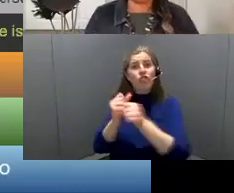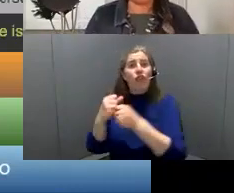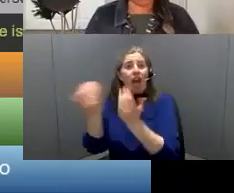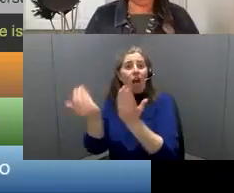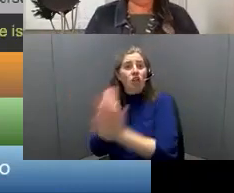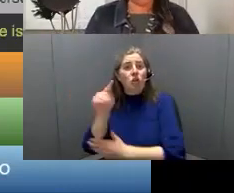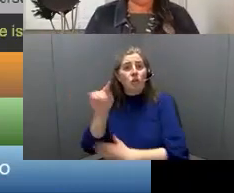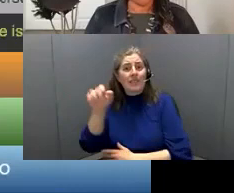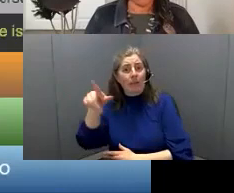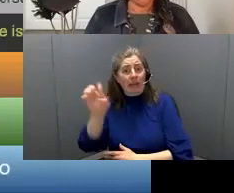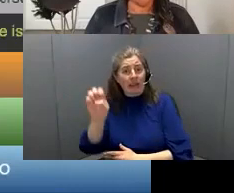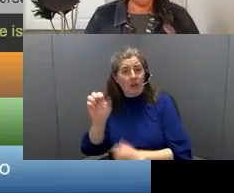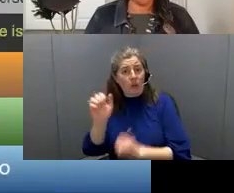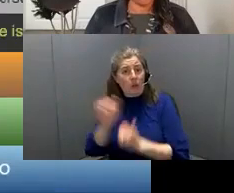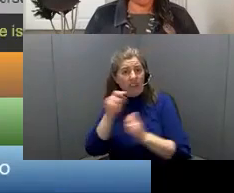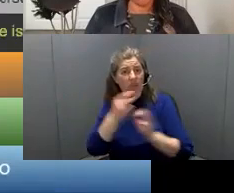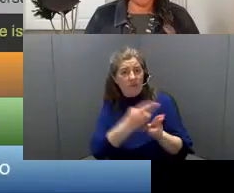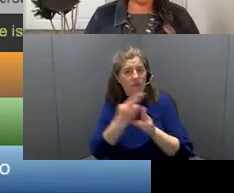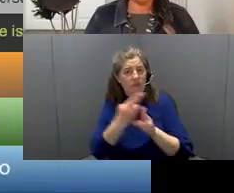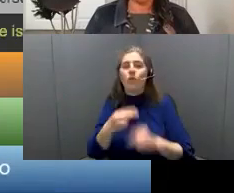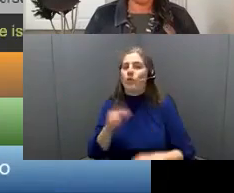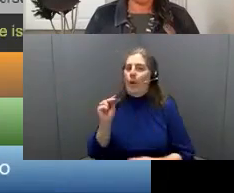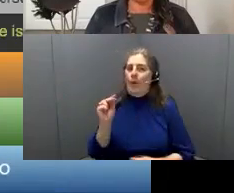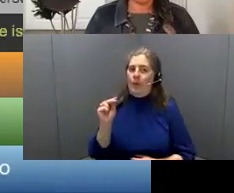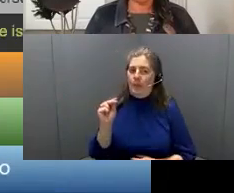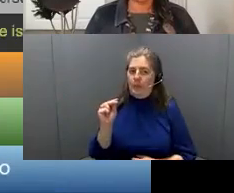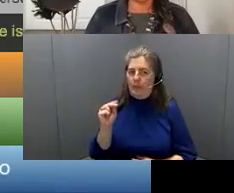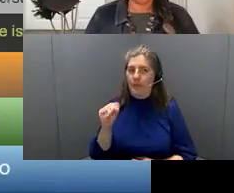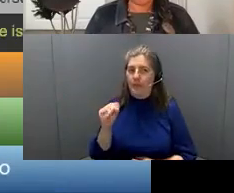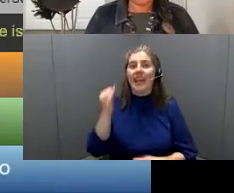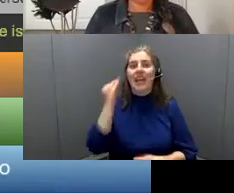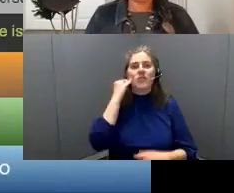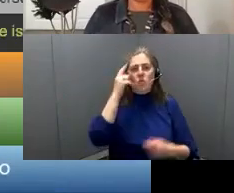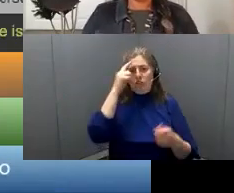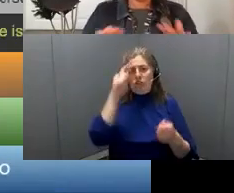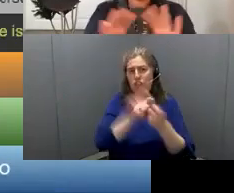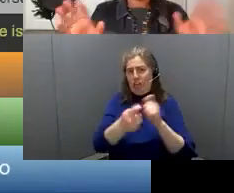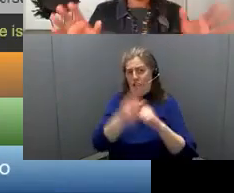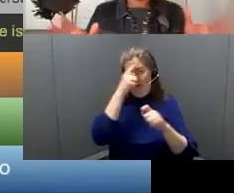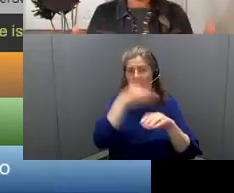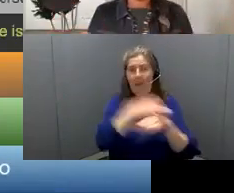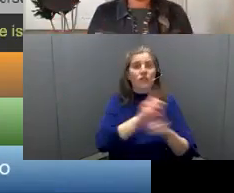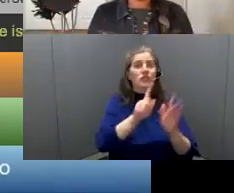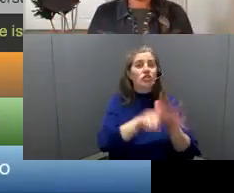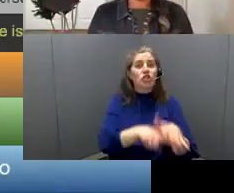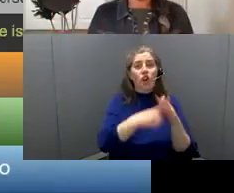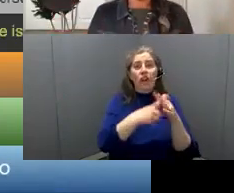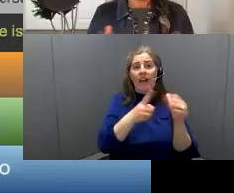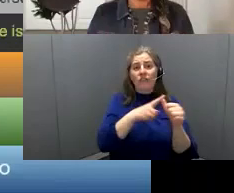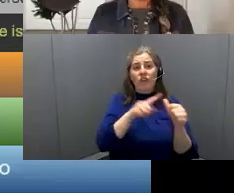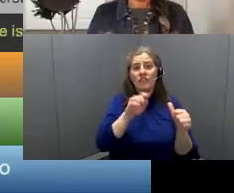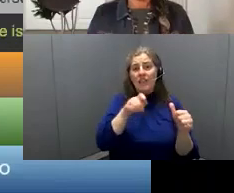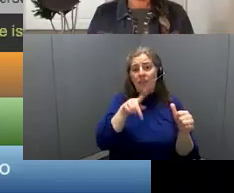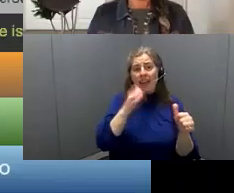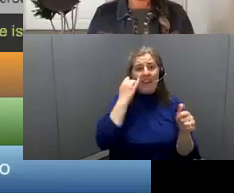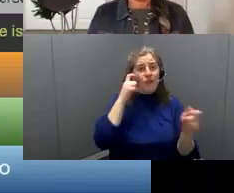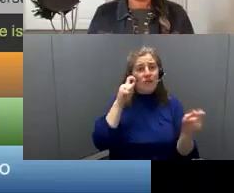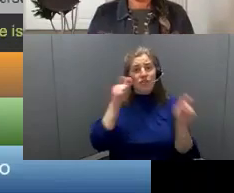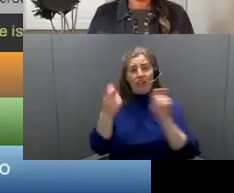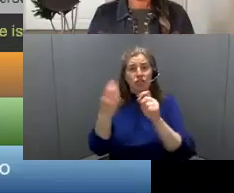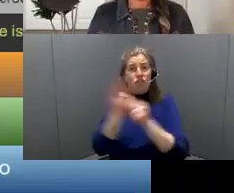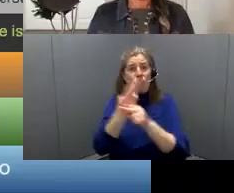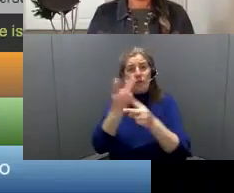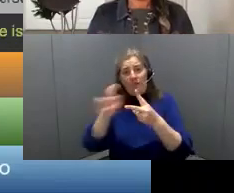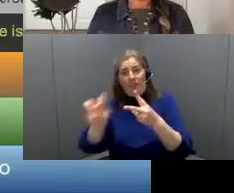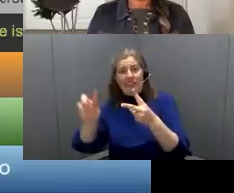template with it? No, when you change your mind after you've started the first template, when you change to another